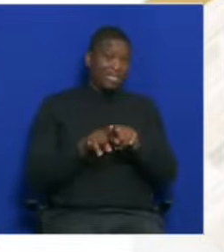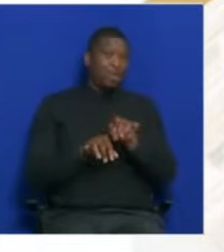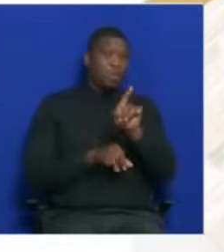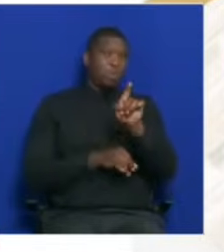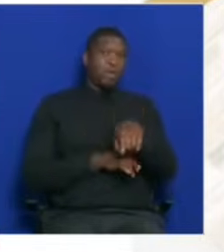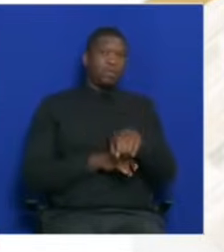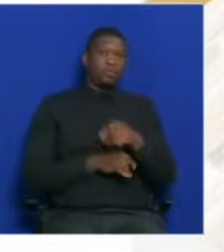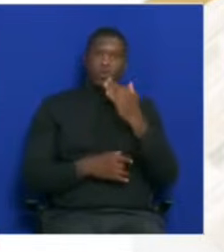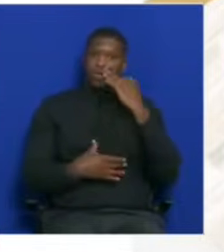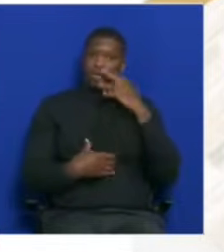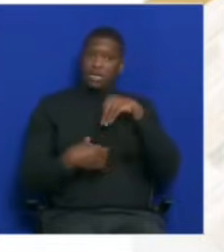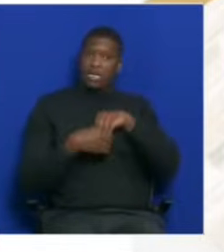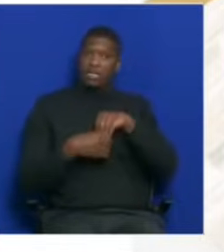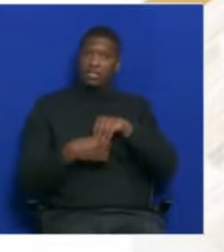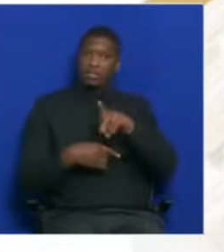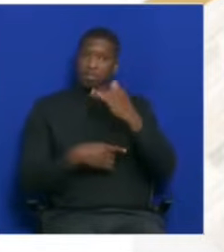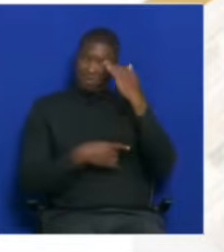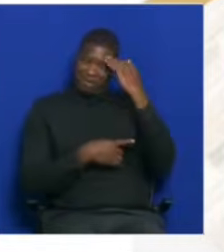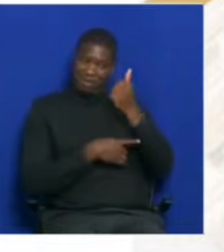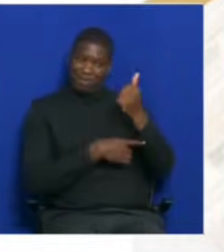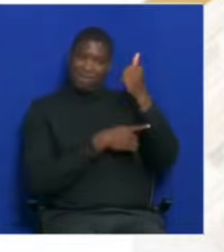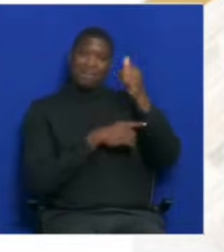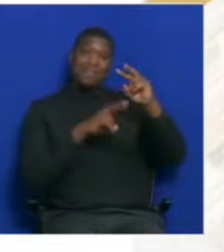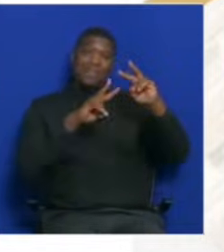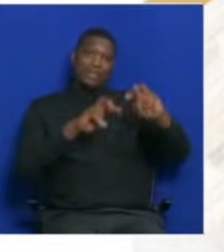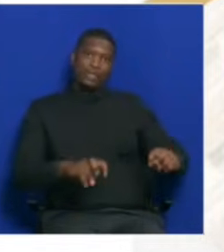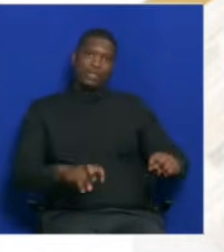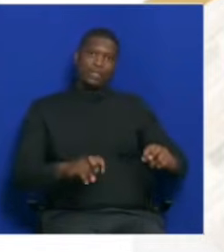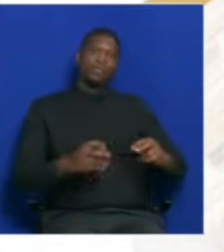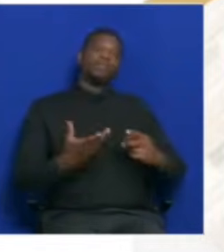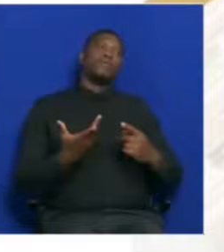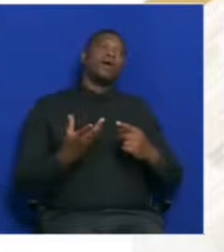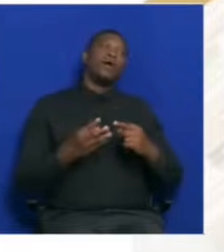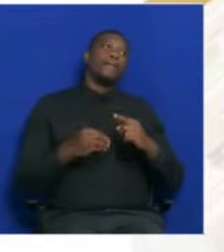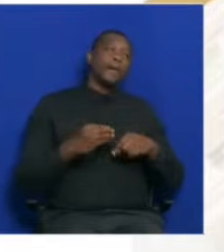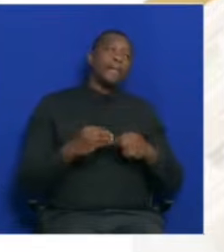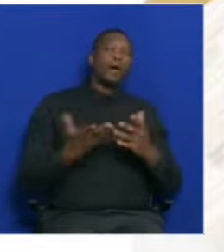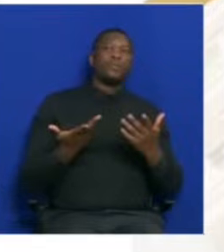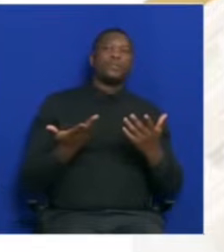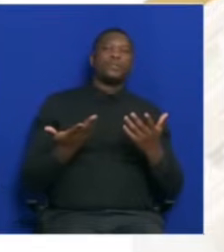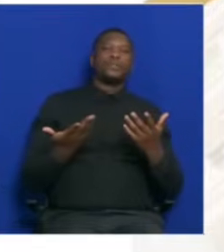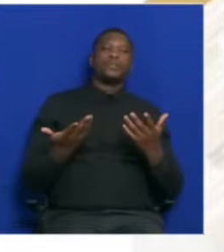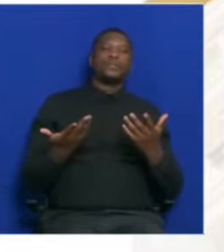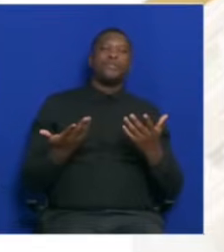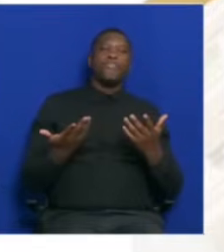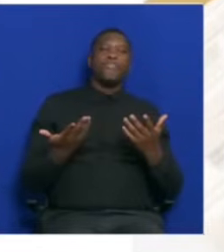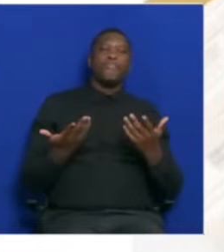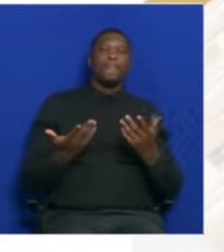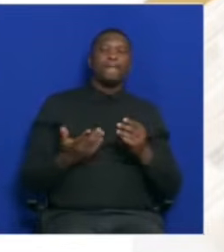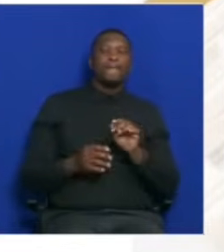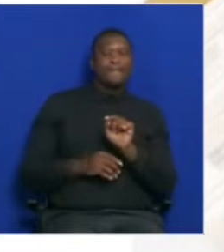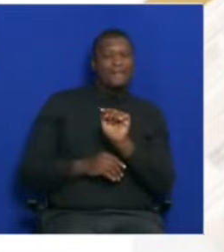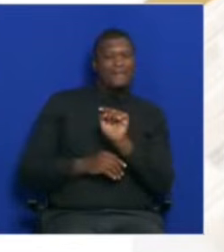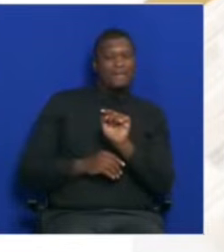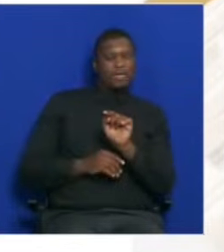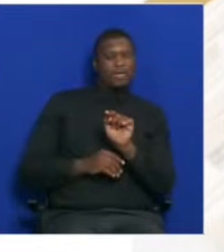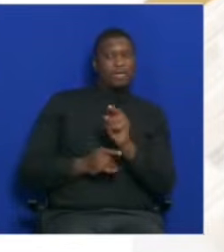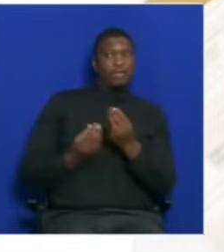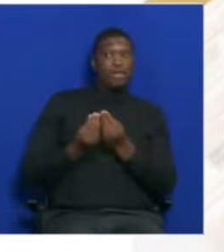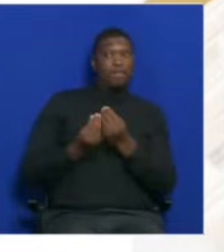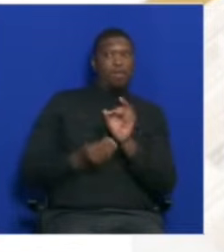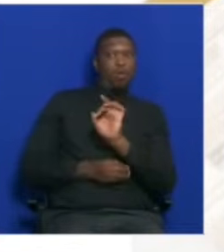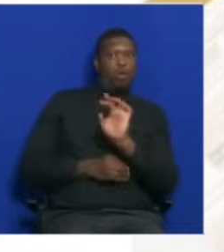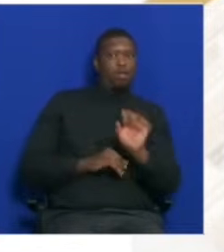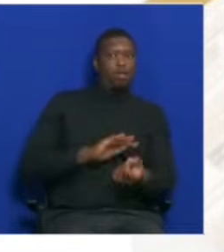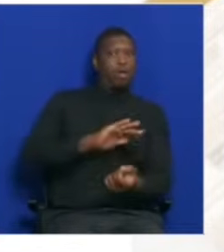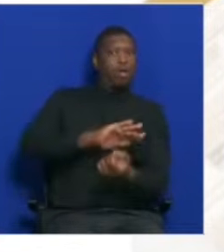of investigations, about how far this, which you call an outlier, goes. You know, we